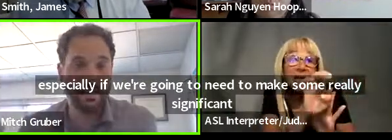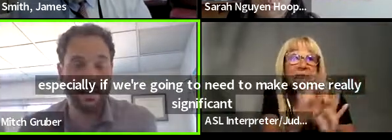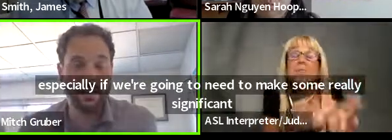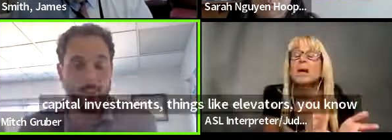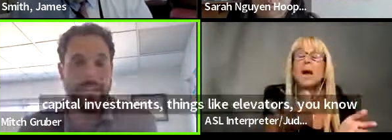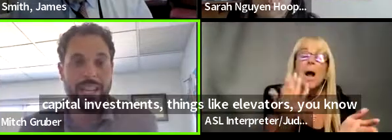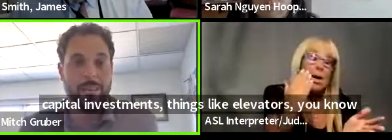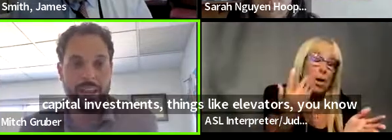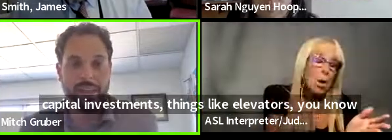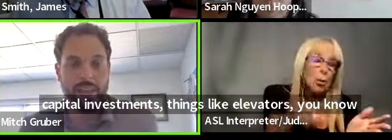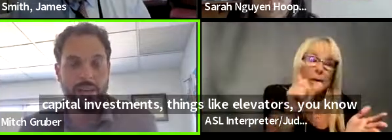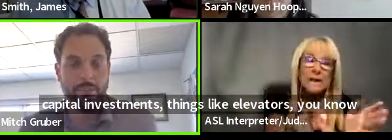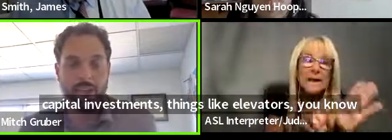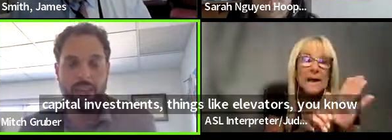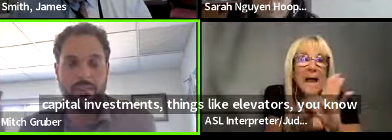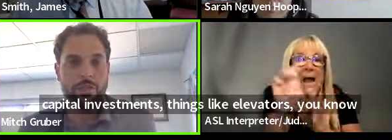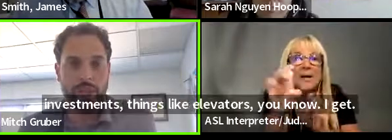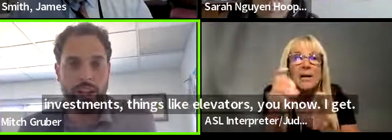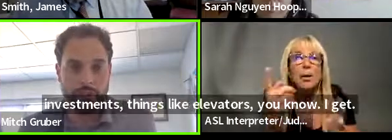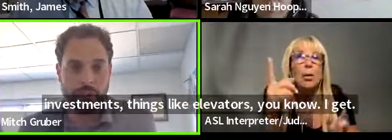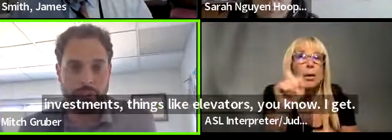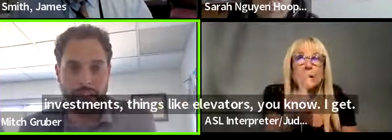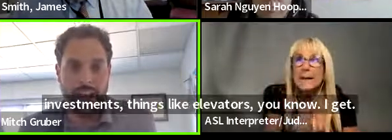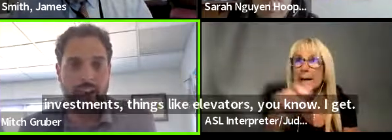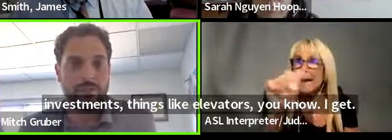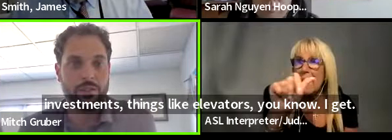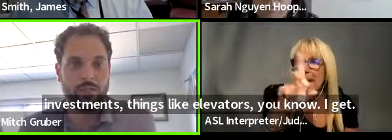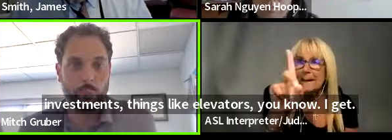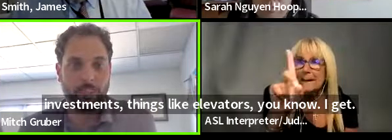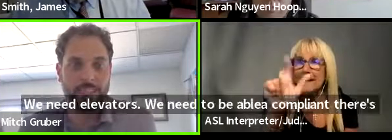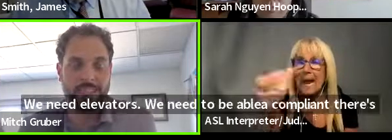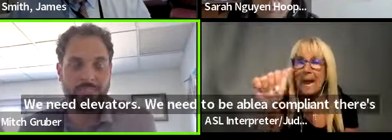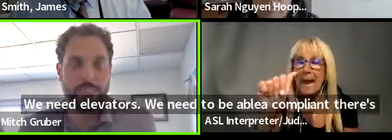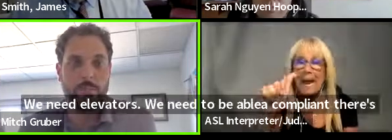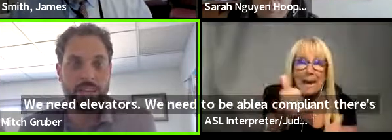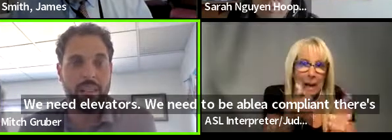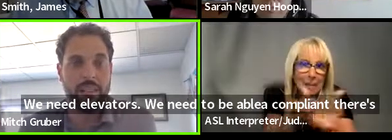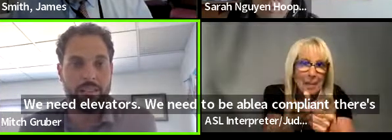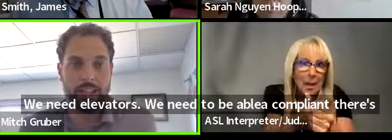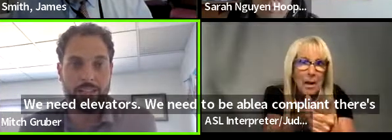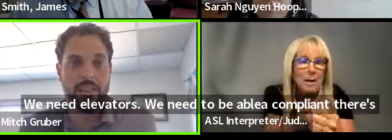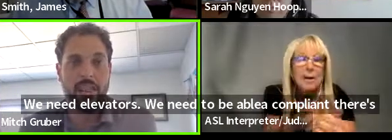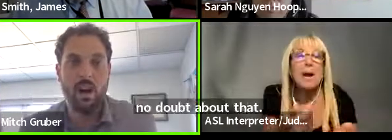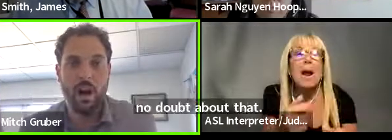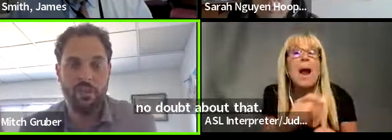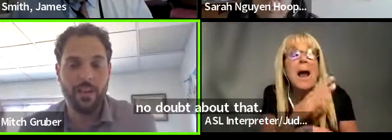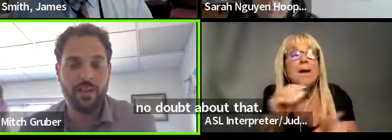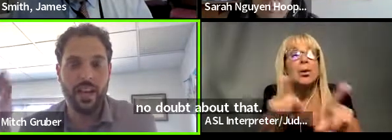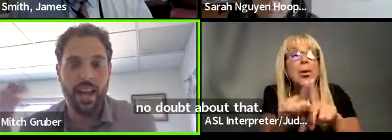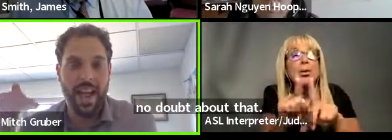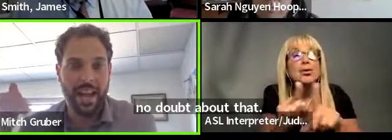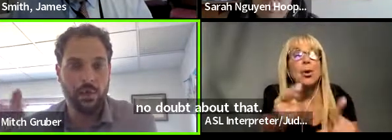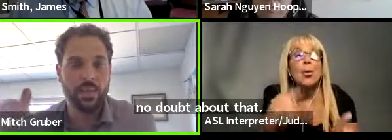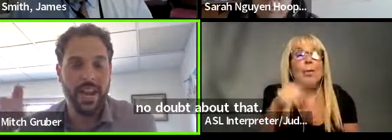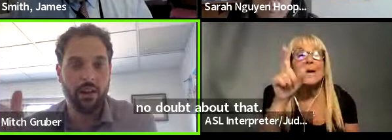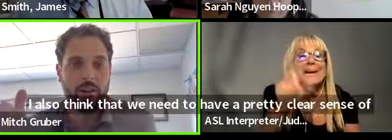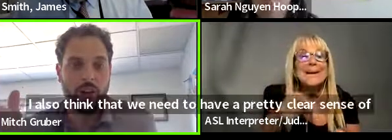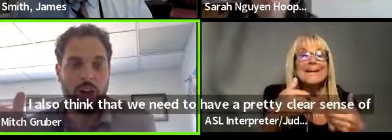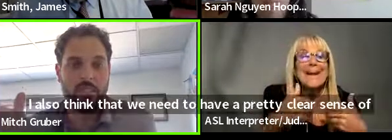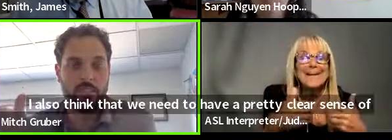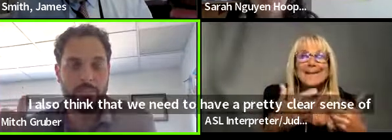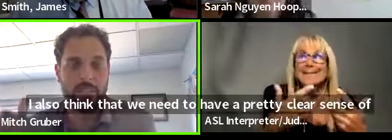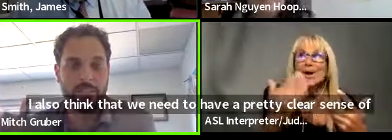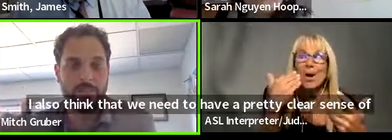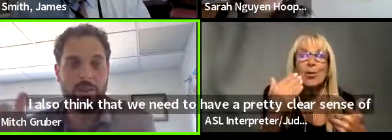we need elevators. We need to be ADA compliant. There's no doubt about that. I also think that we need to have a pretty clear sense of what the annual